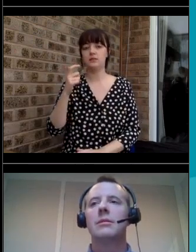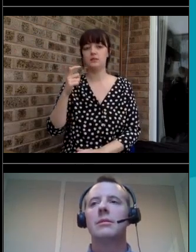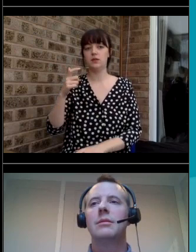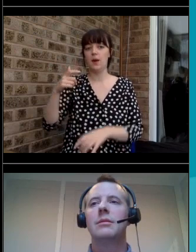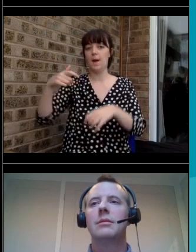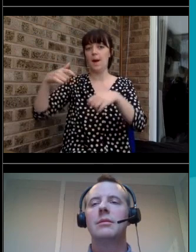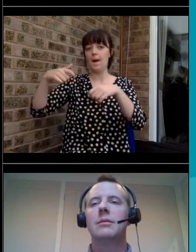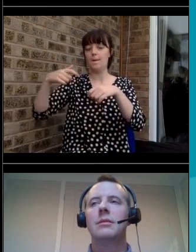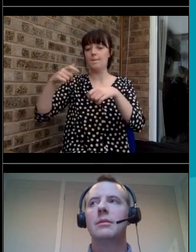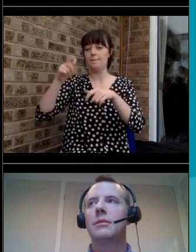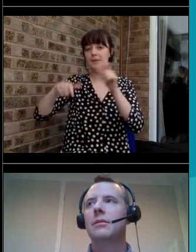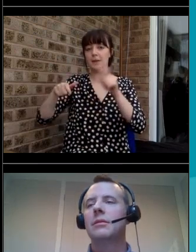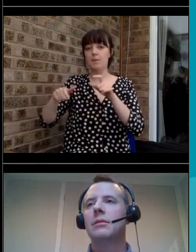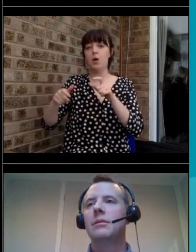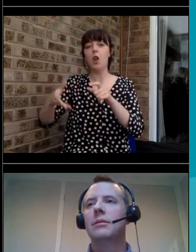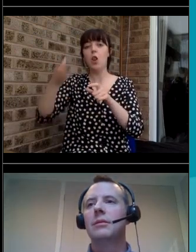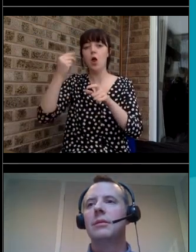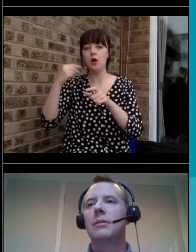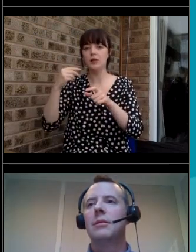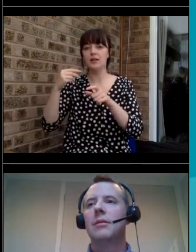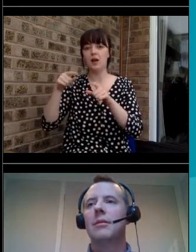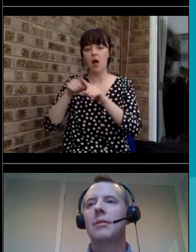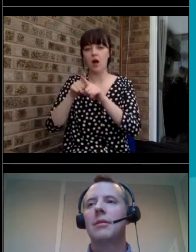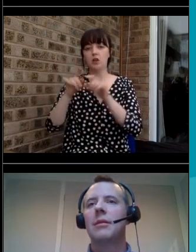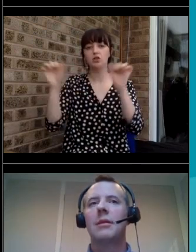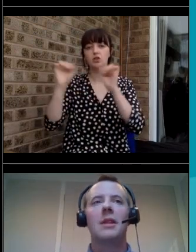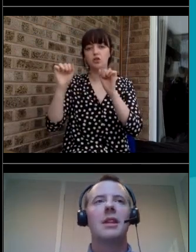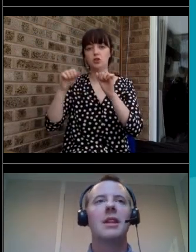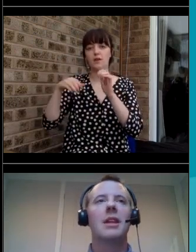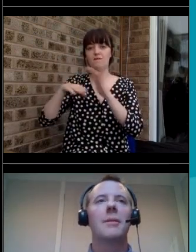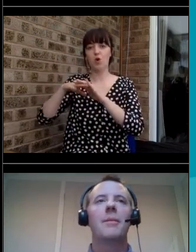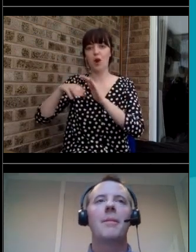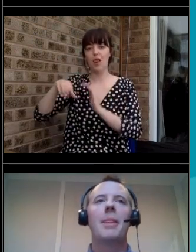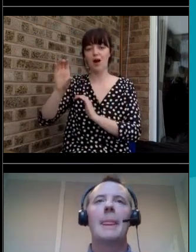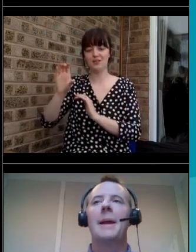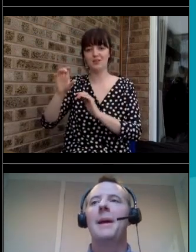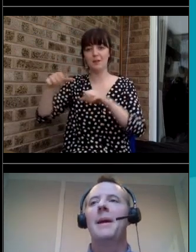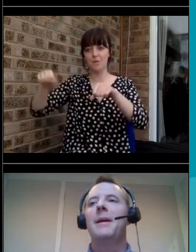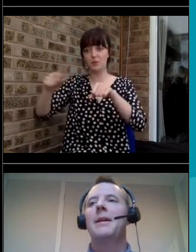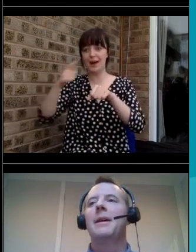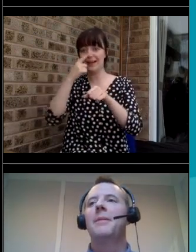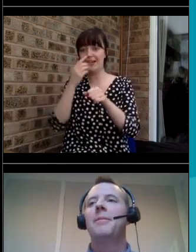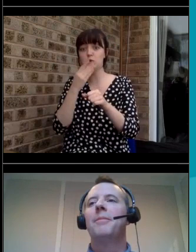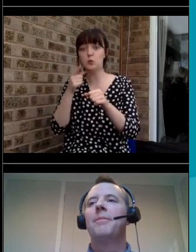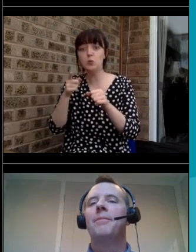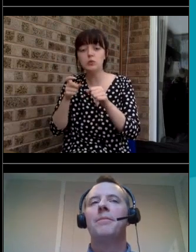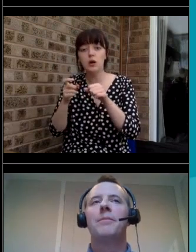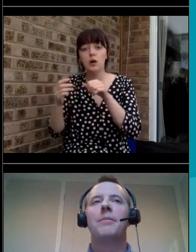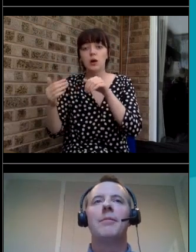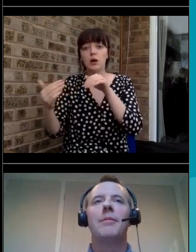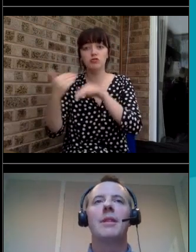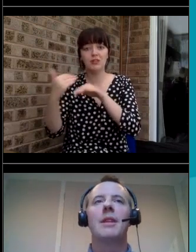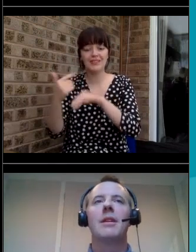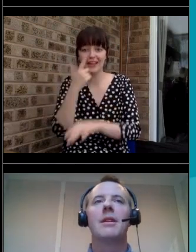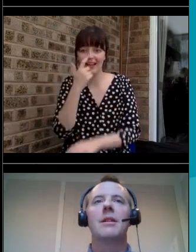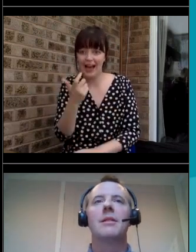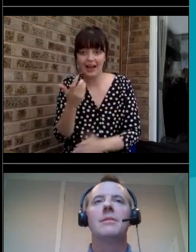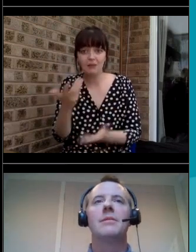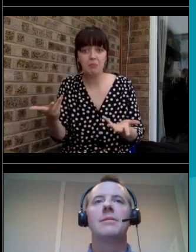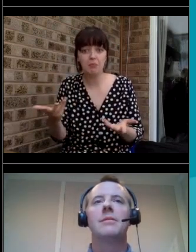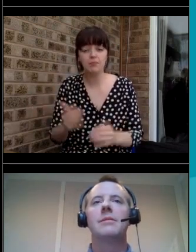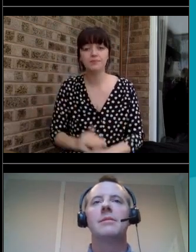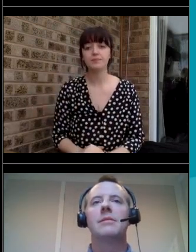motorcycles, allowed? Quite a lot in that question. I mean, on this one, I think the level